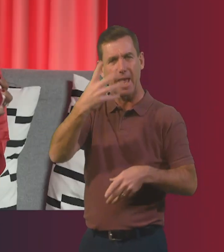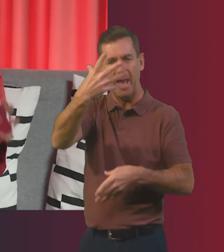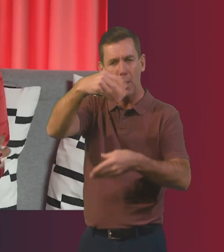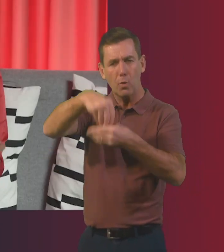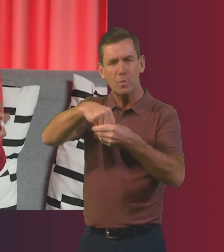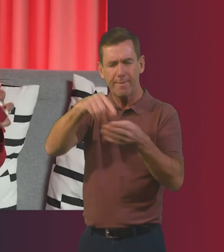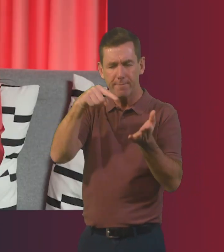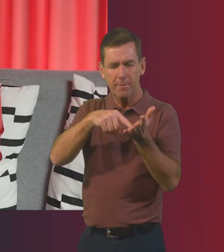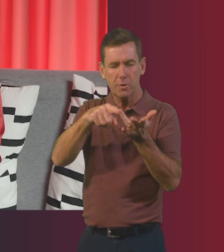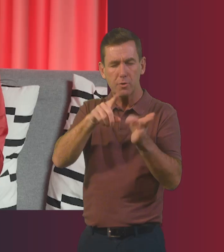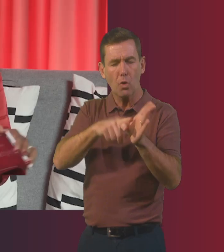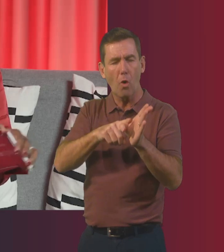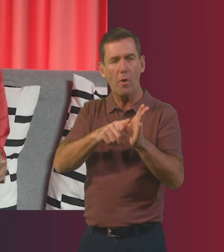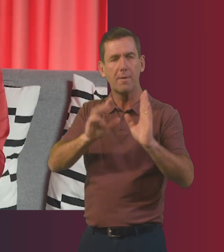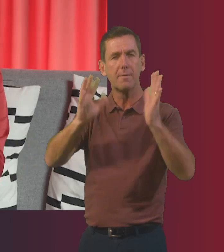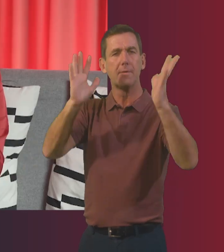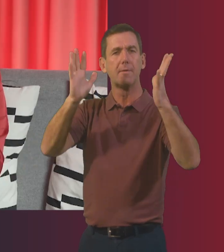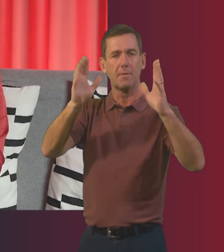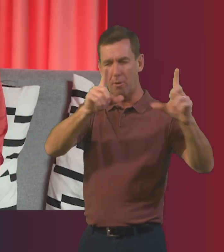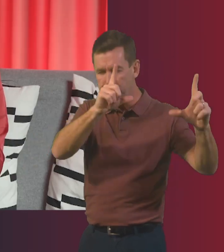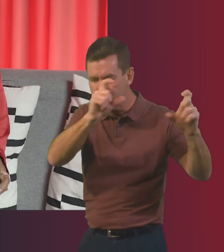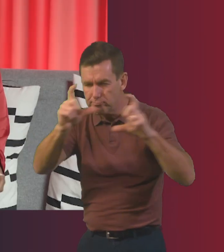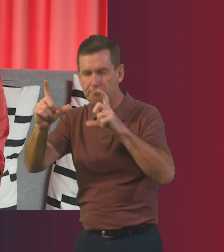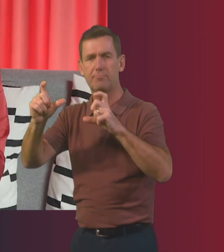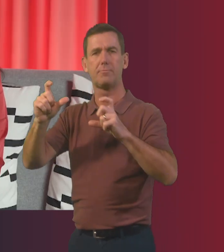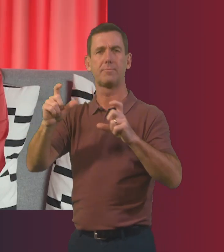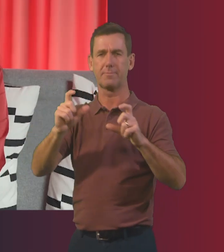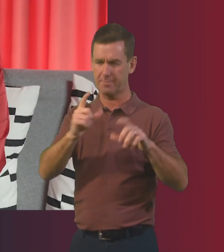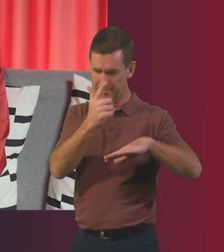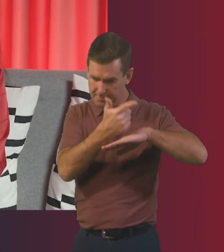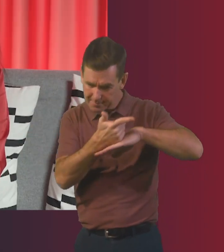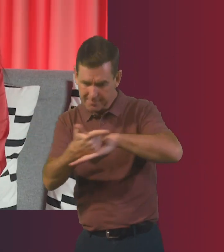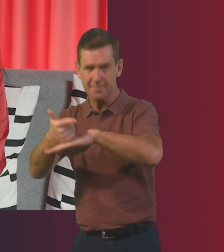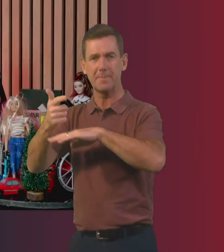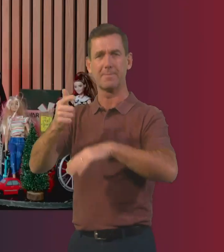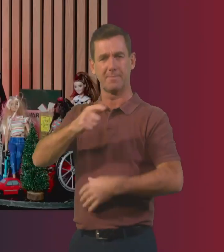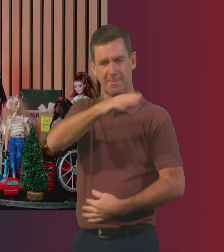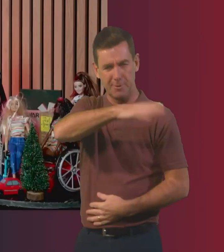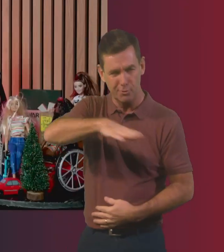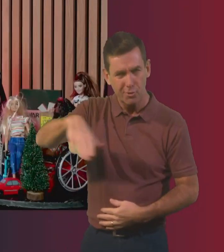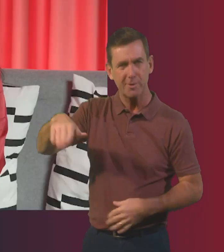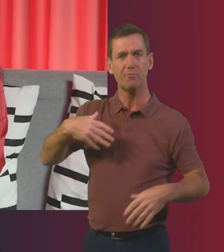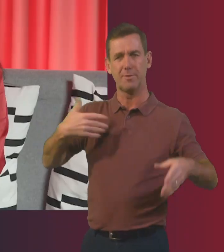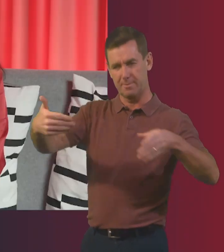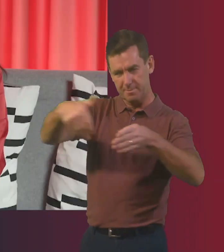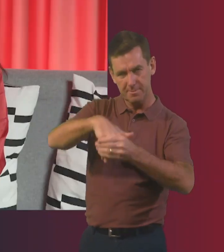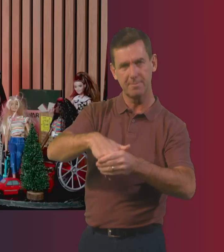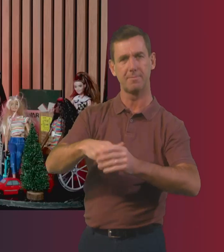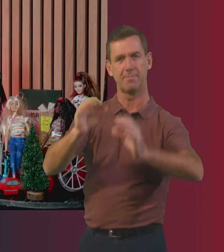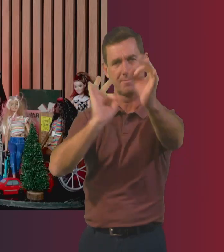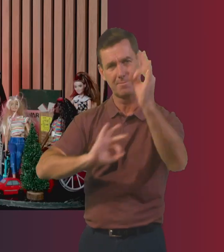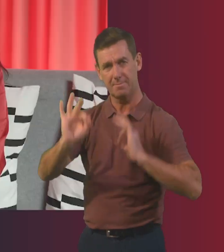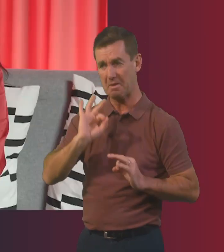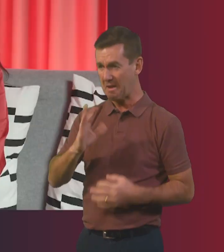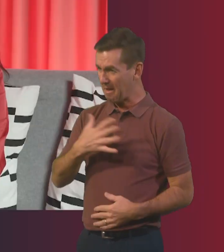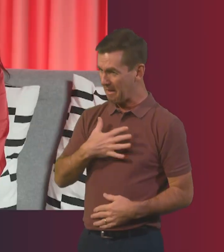we, from the beginning to the end, the whole execution we did from the photo shoot. So we got the children, we worked with Zebedee to get the children as